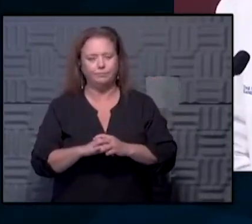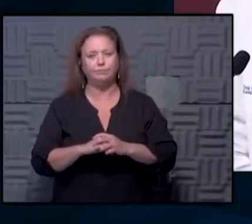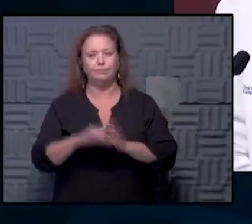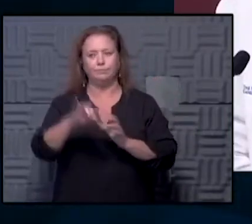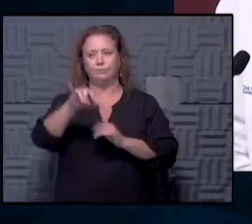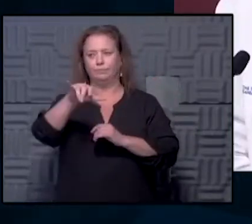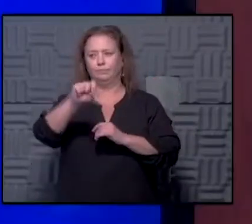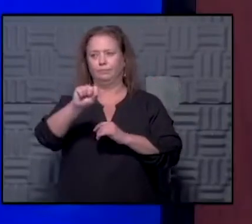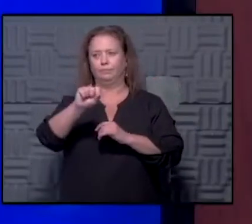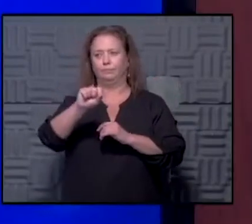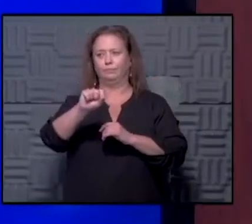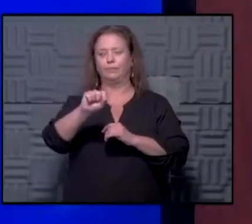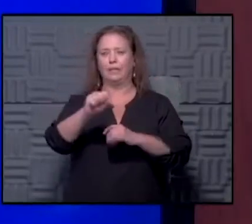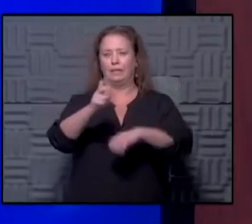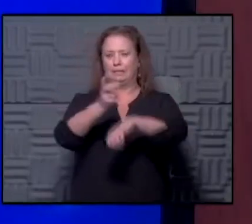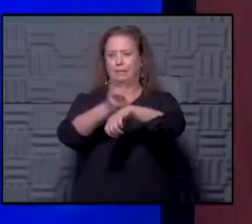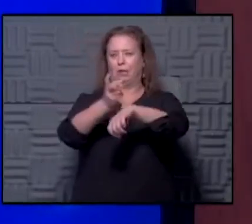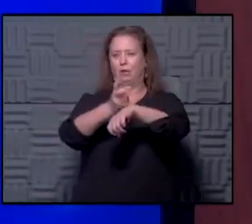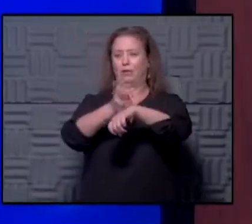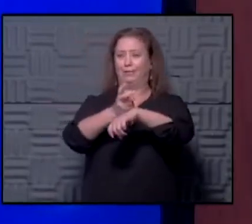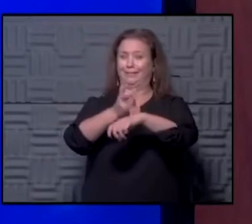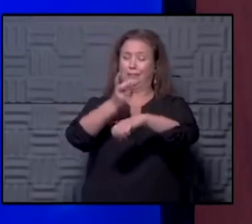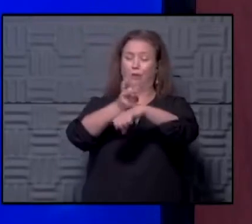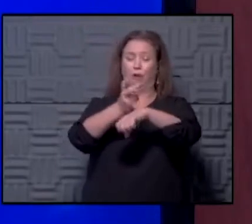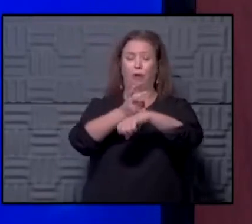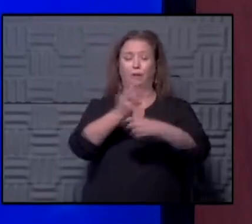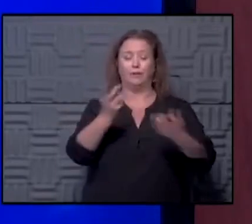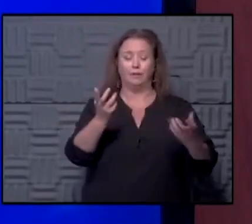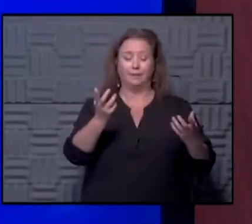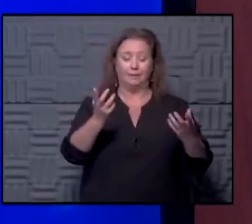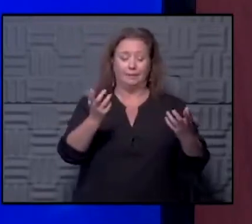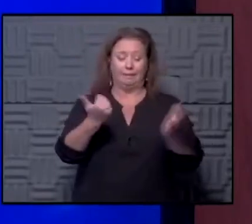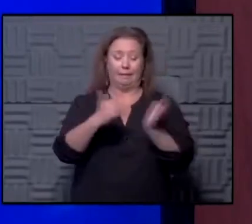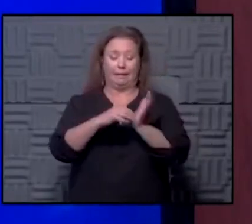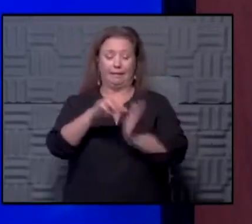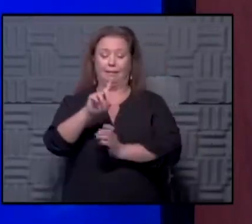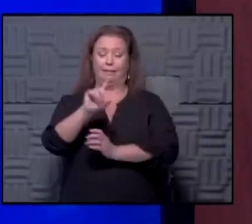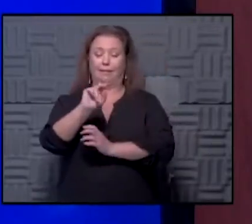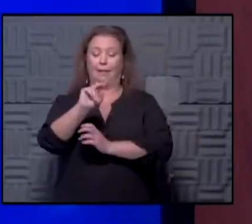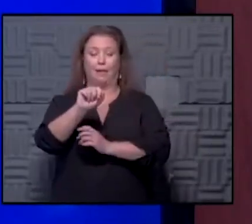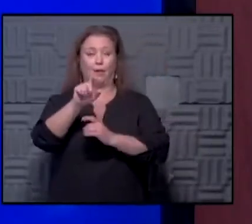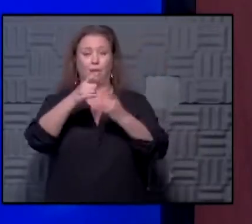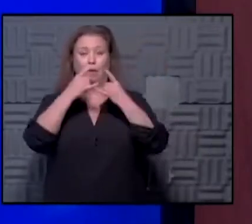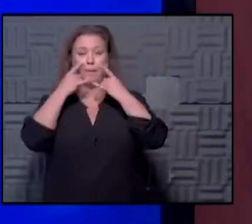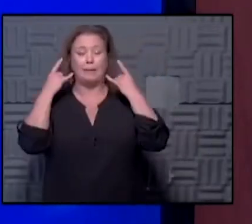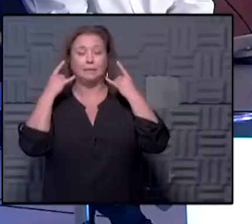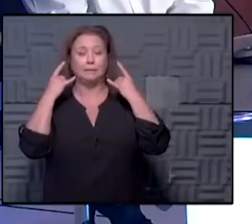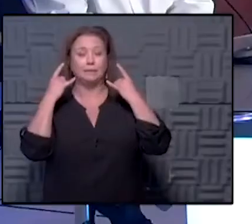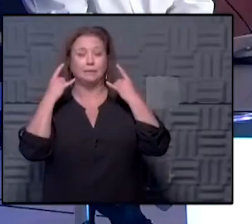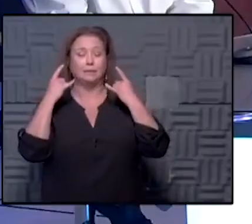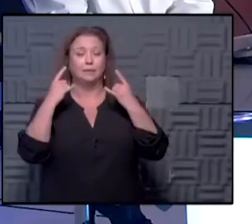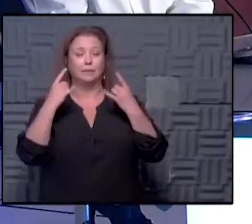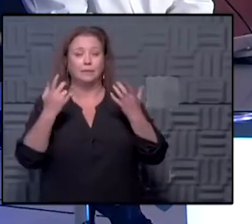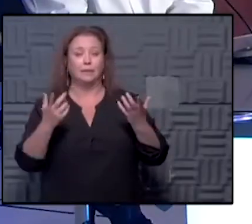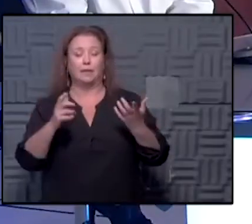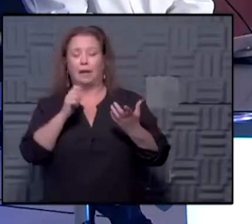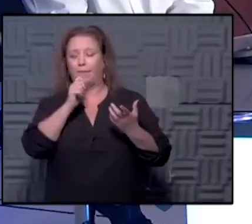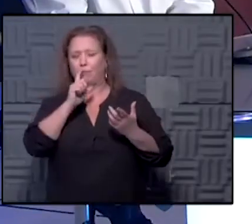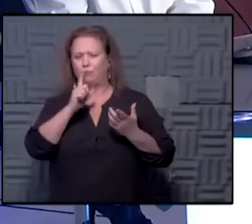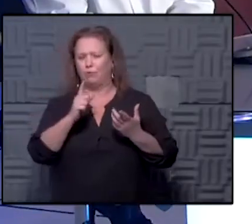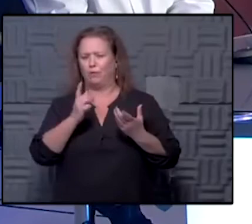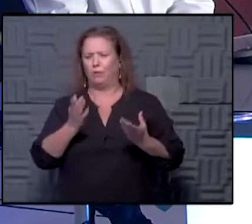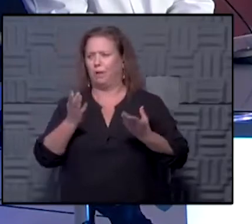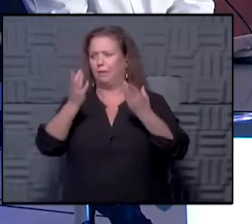Yeah, I think that is going to be tough. And I think that's the toughness is why, again, Danny, you really got to wear a mask as well as that. I know I'm not sure